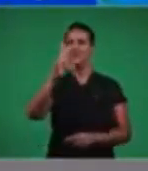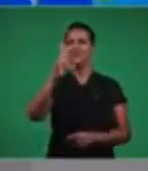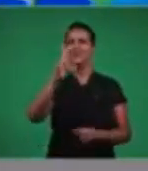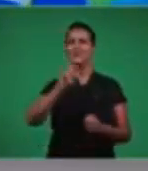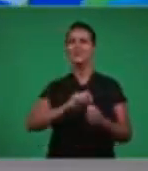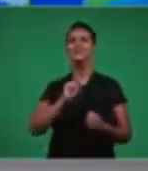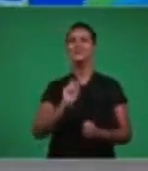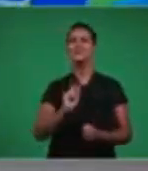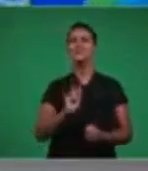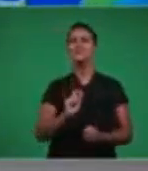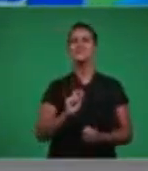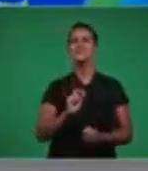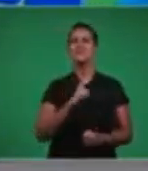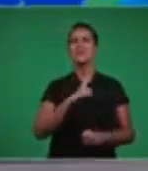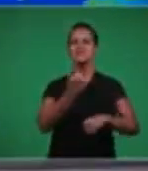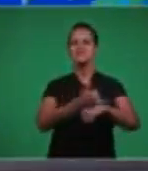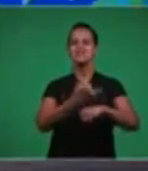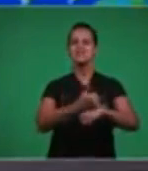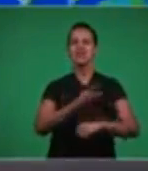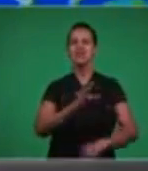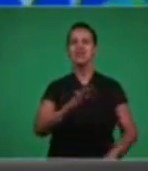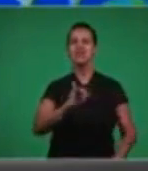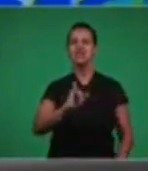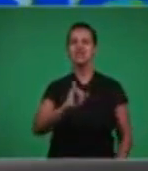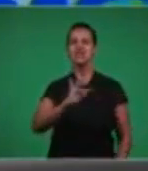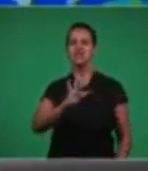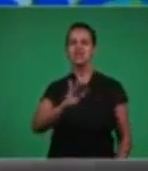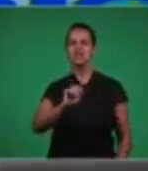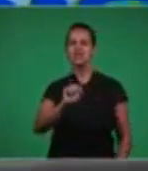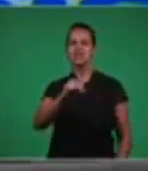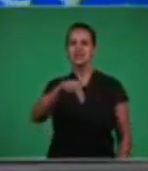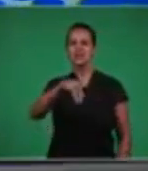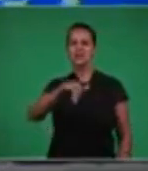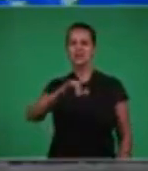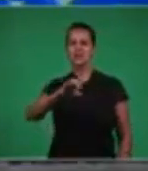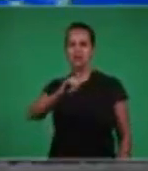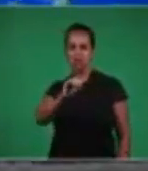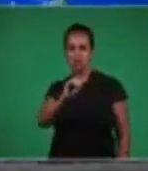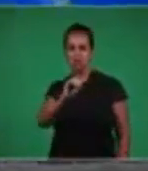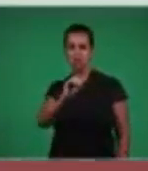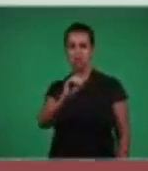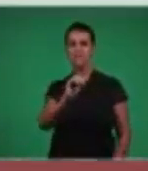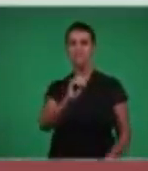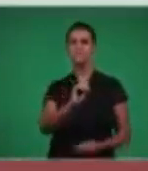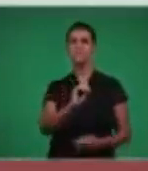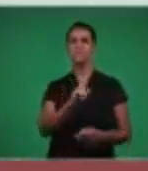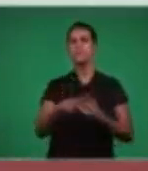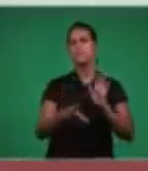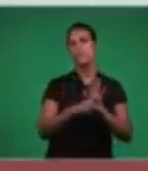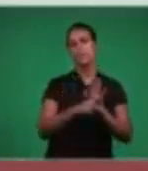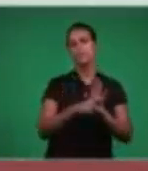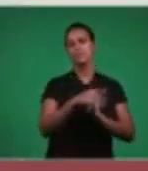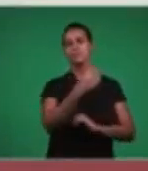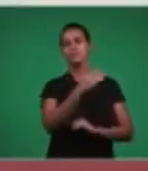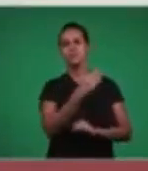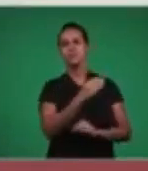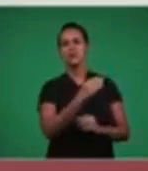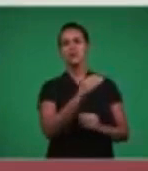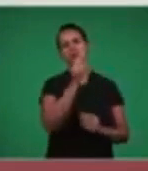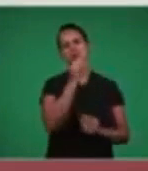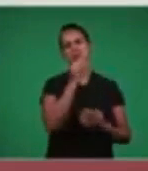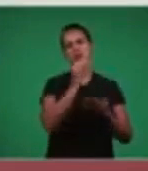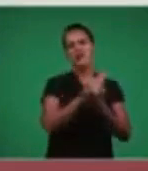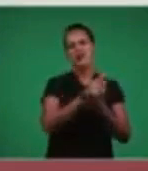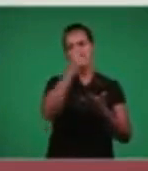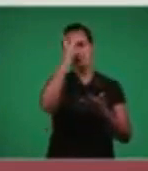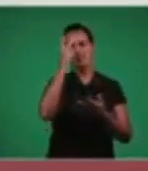up. We see titanium. It was used for the benefit of science, for the health of man. Sometimes a person loses a